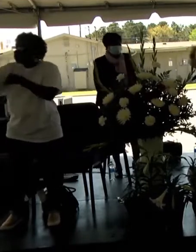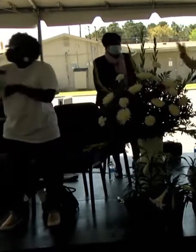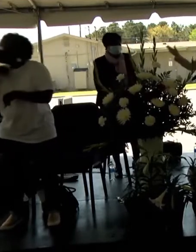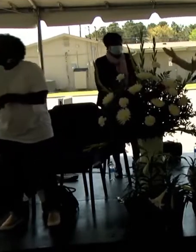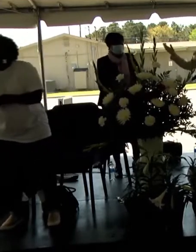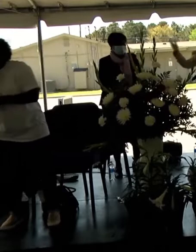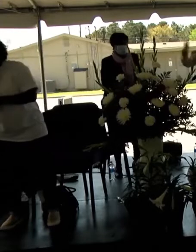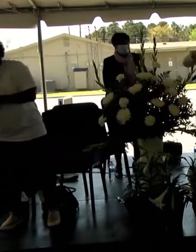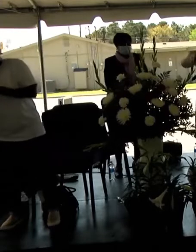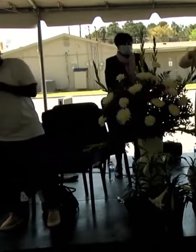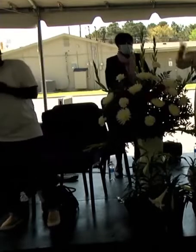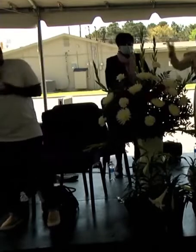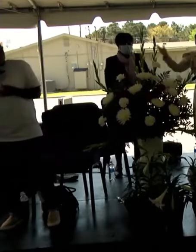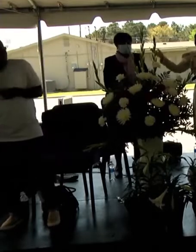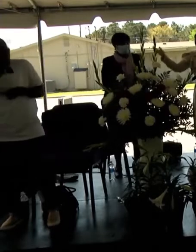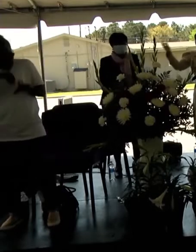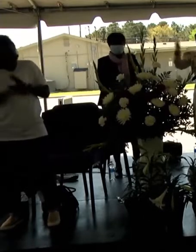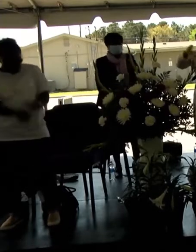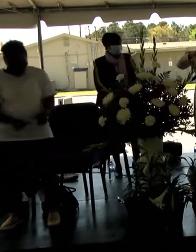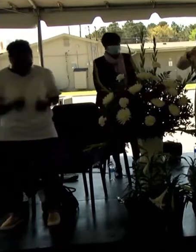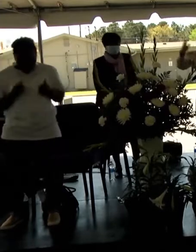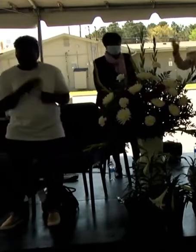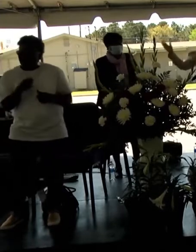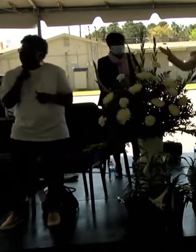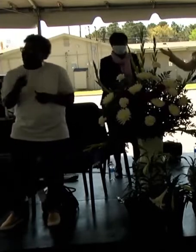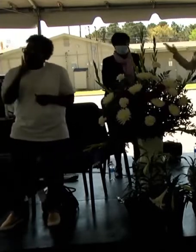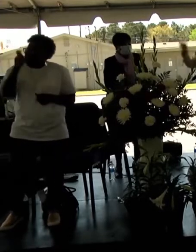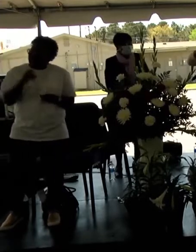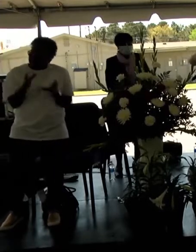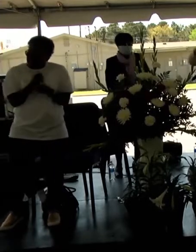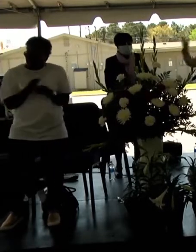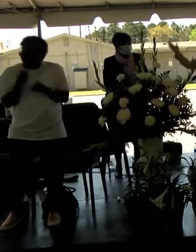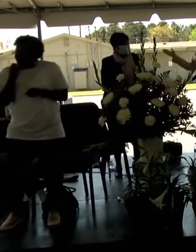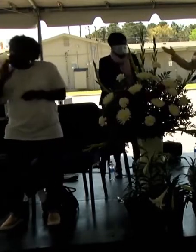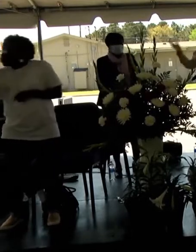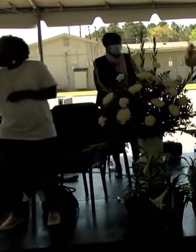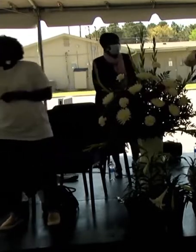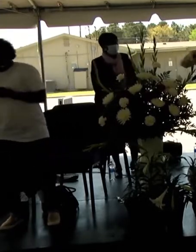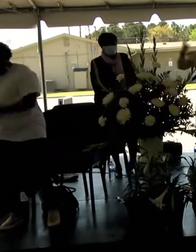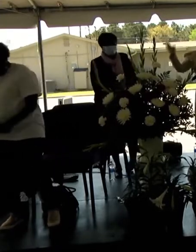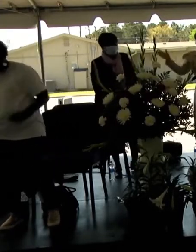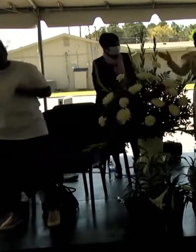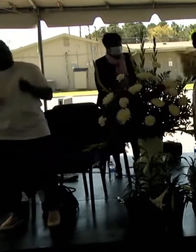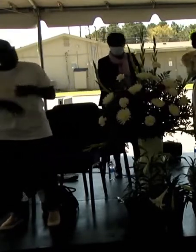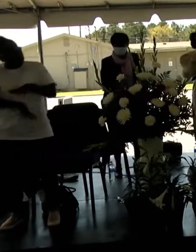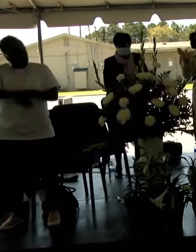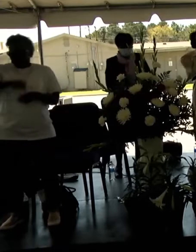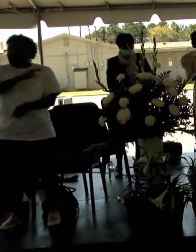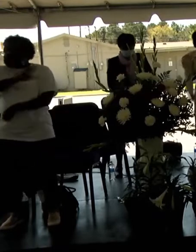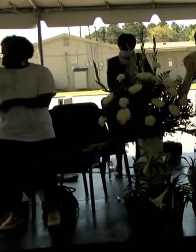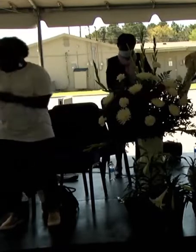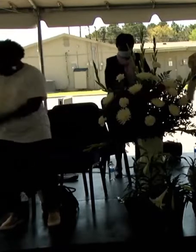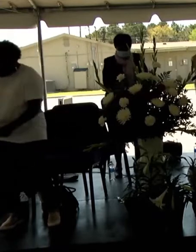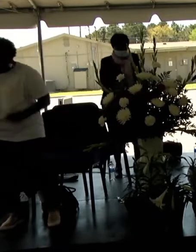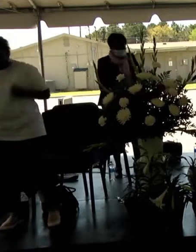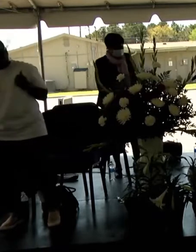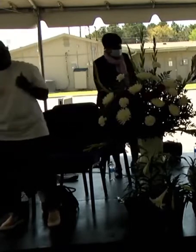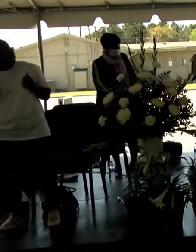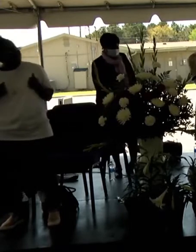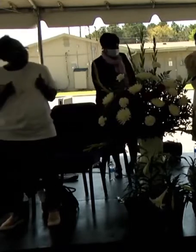start speaking the stuff in your life and tell it it's got to get out of your way. Watch what happens in the